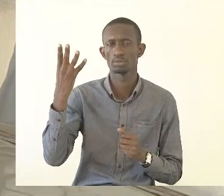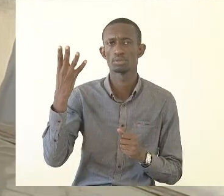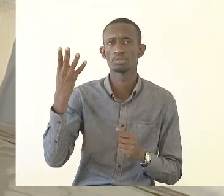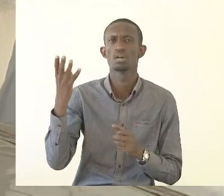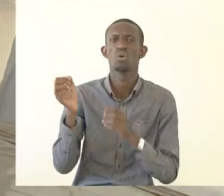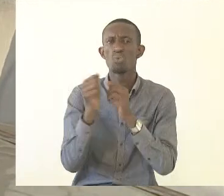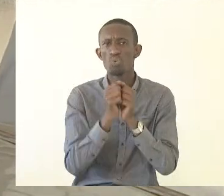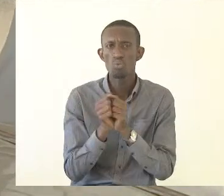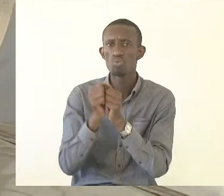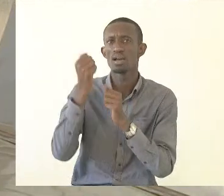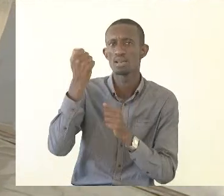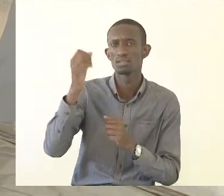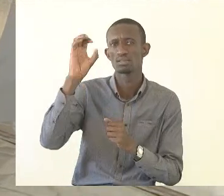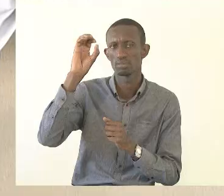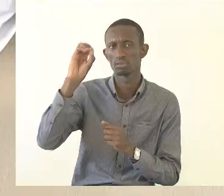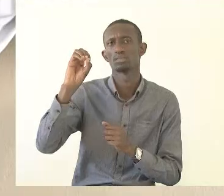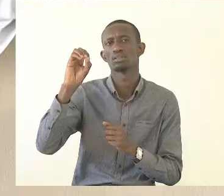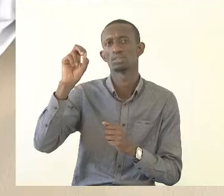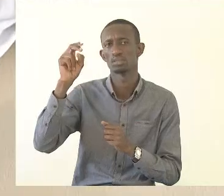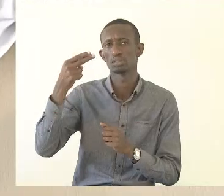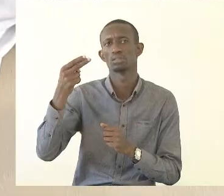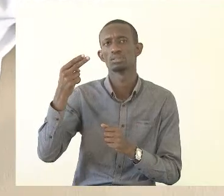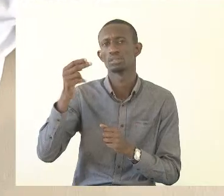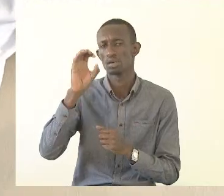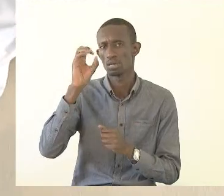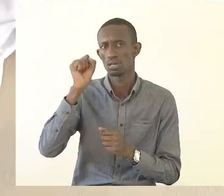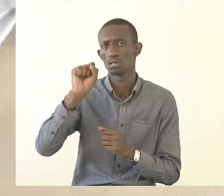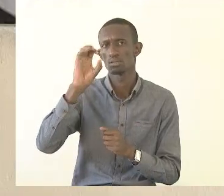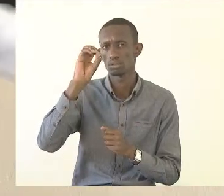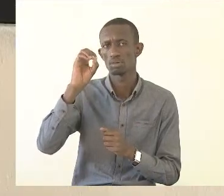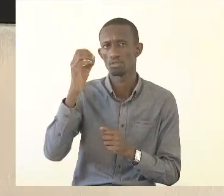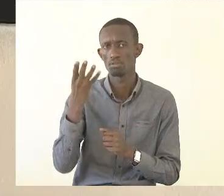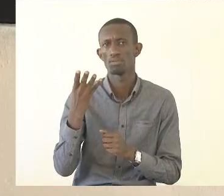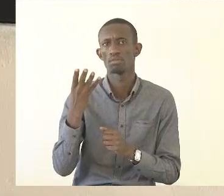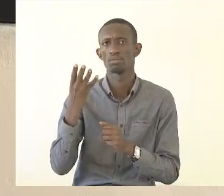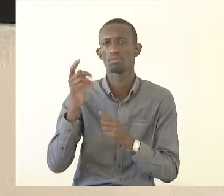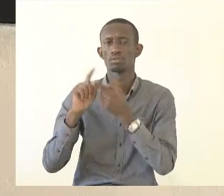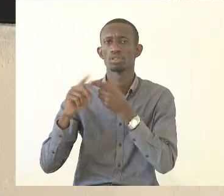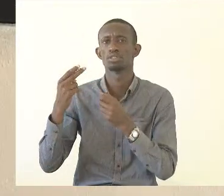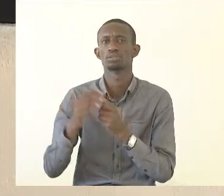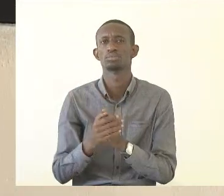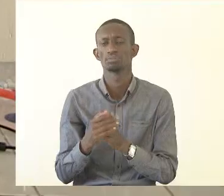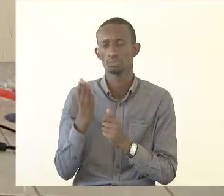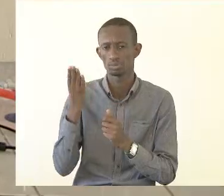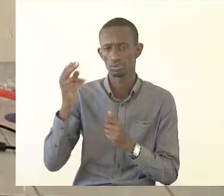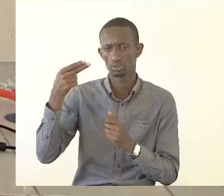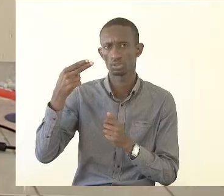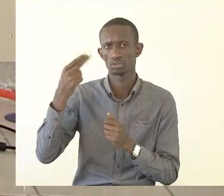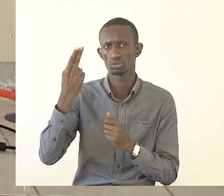SO4H. So both of these one will produce sulfuric acid, which is used as a